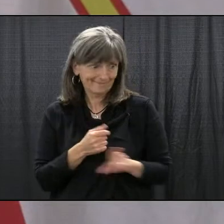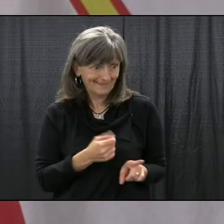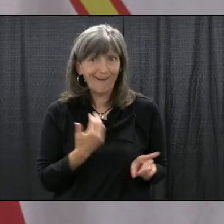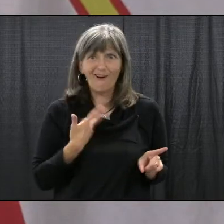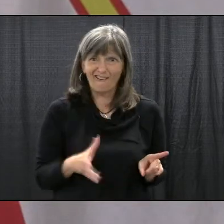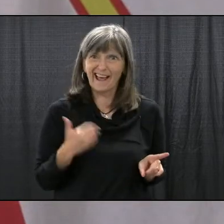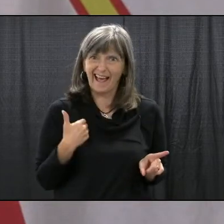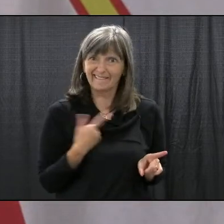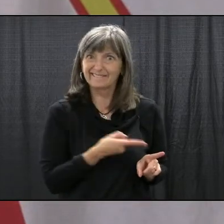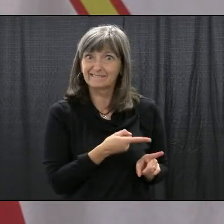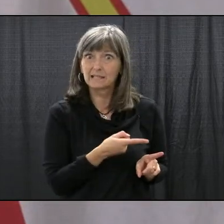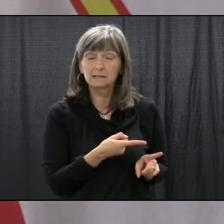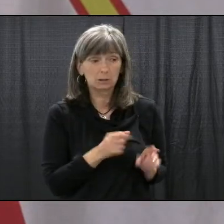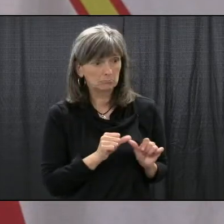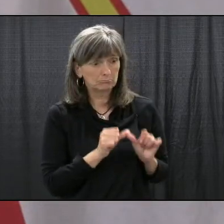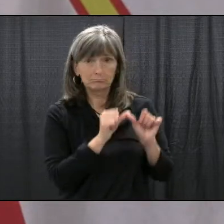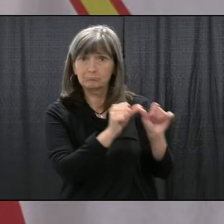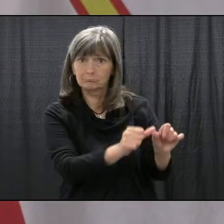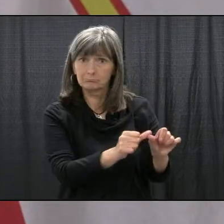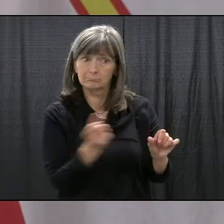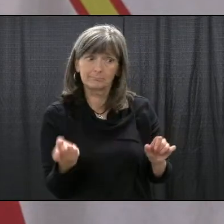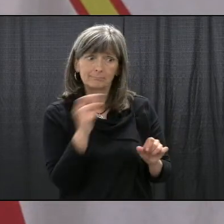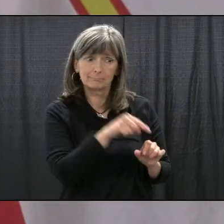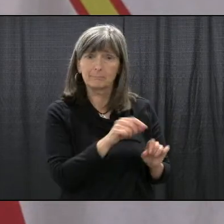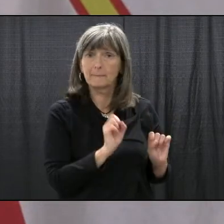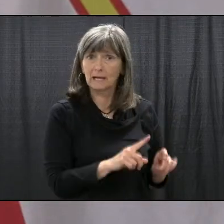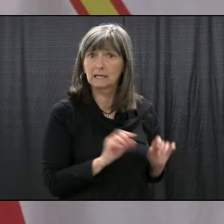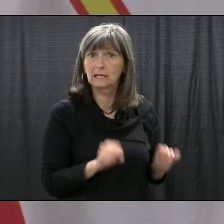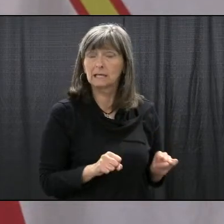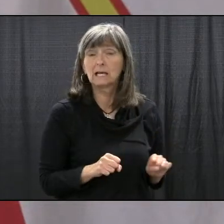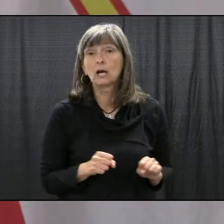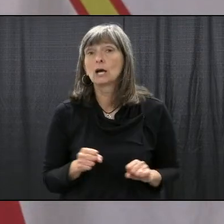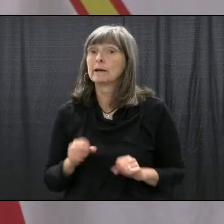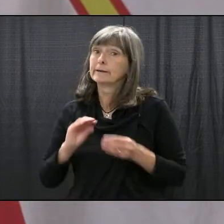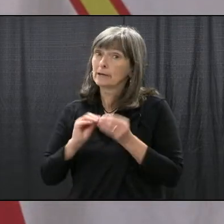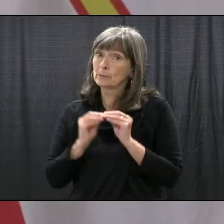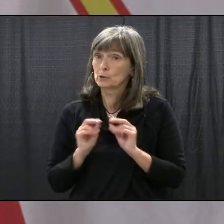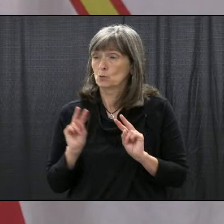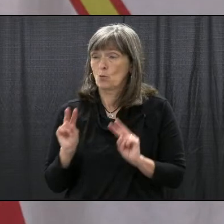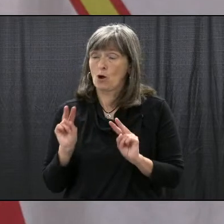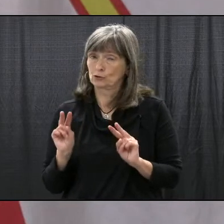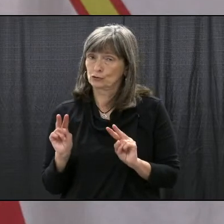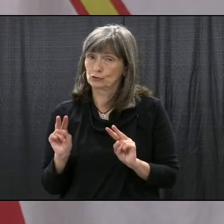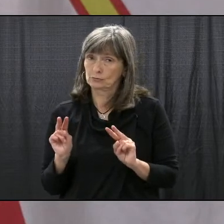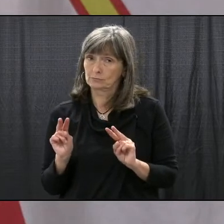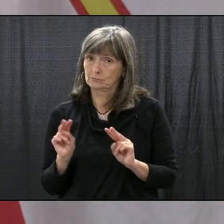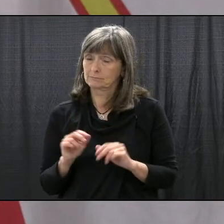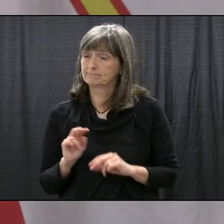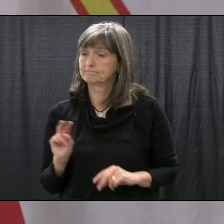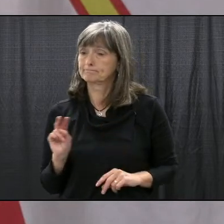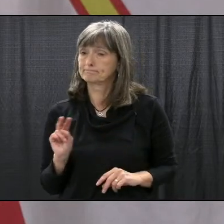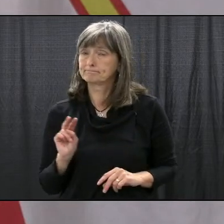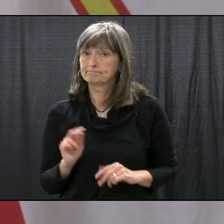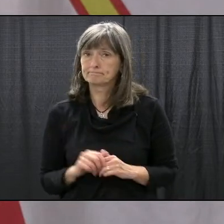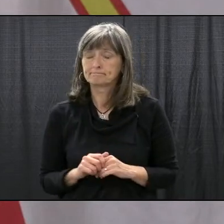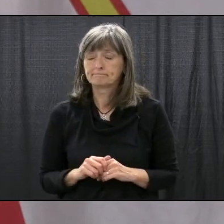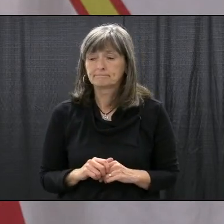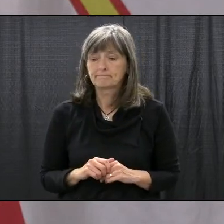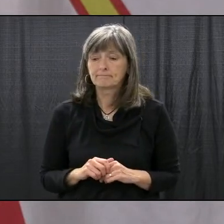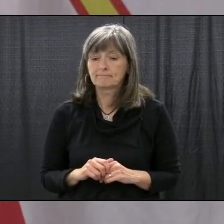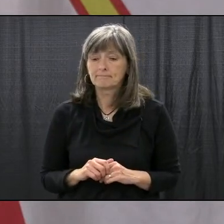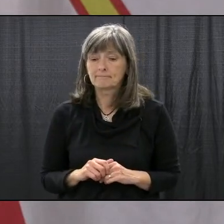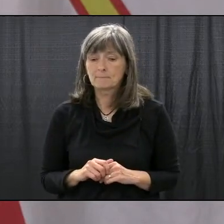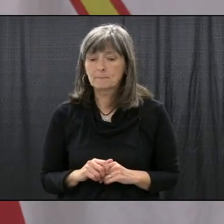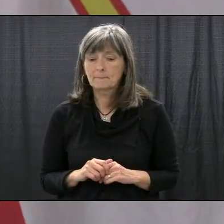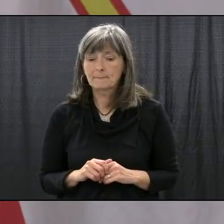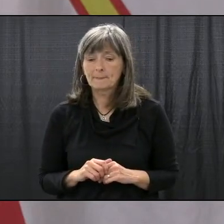sorts of things can still continue. We're watching the epidemiology very closely. We know that, it'll be important